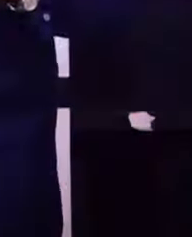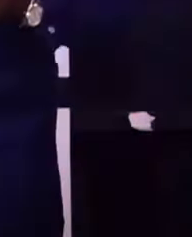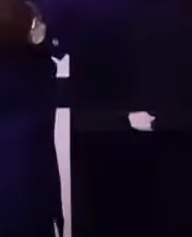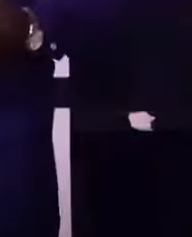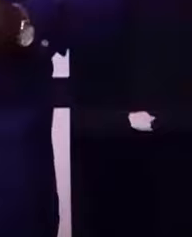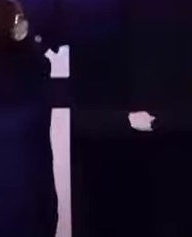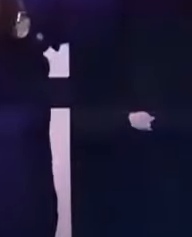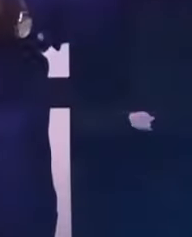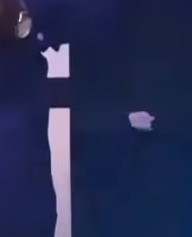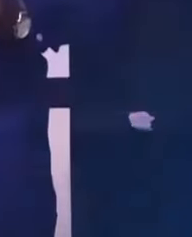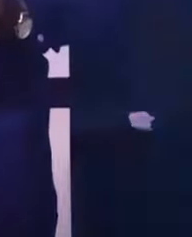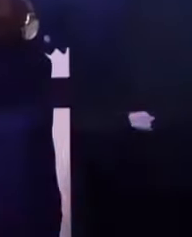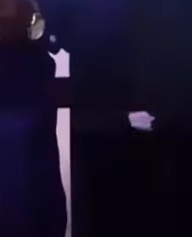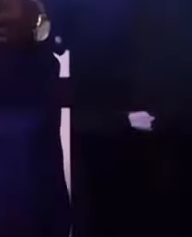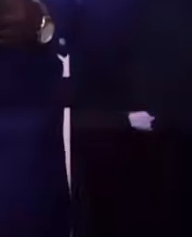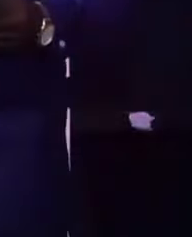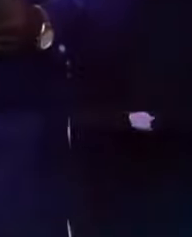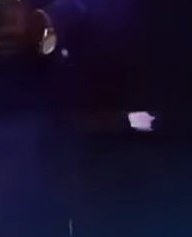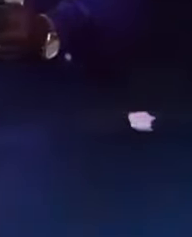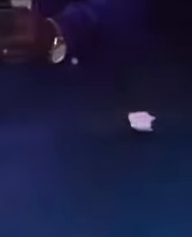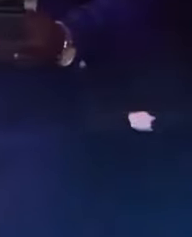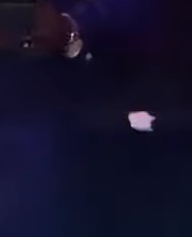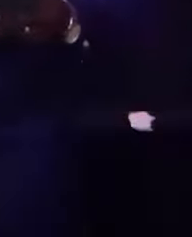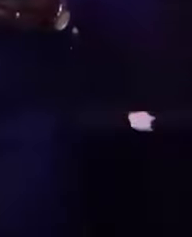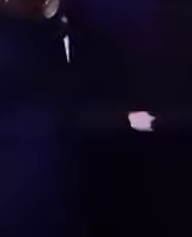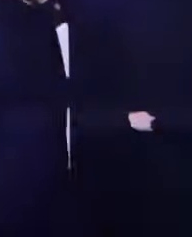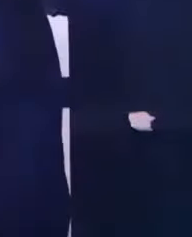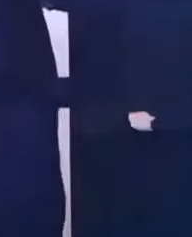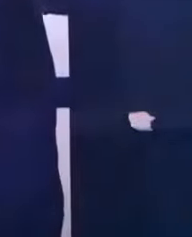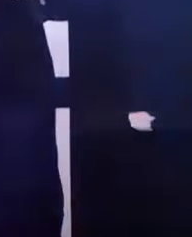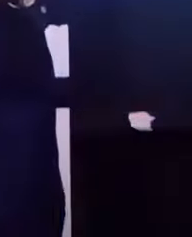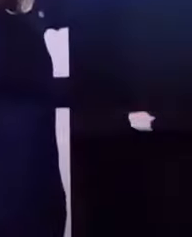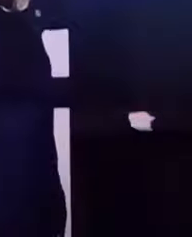problematic deception is Satan's most powerful